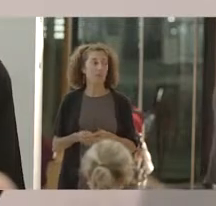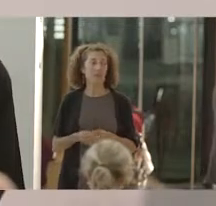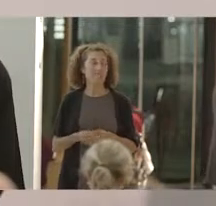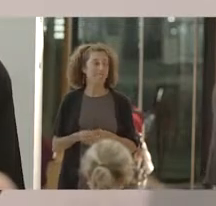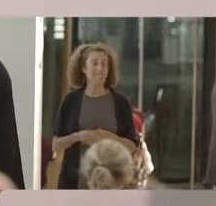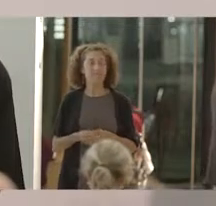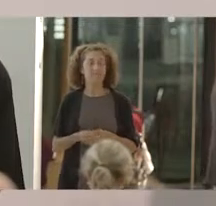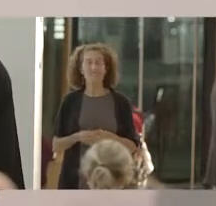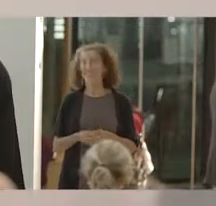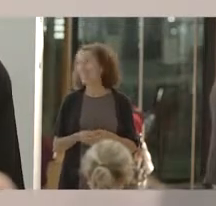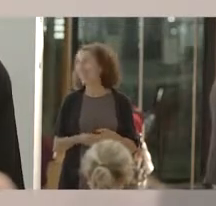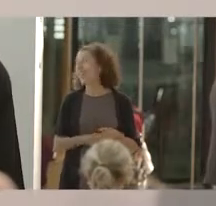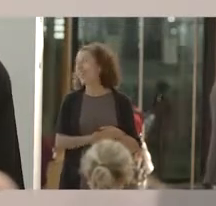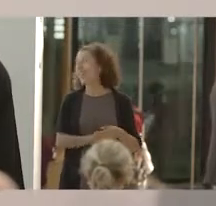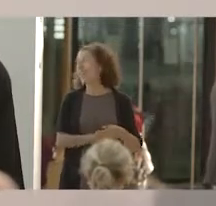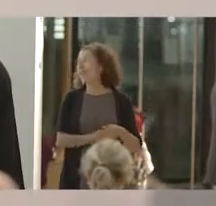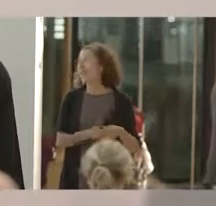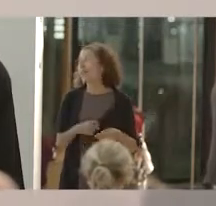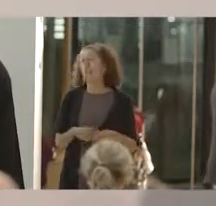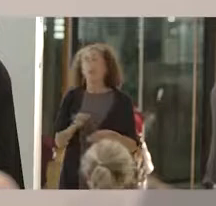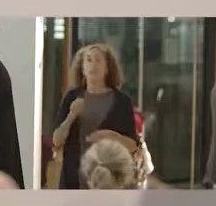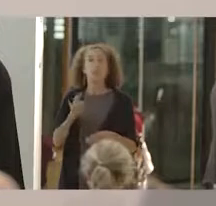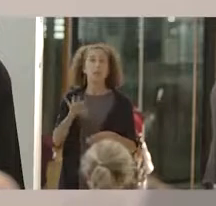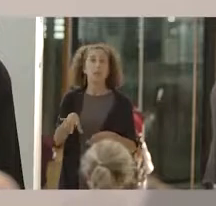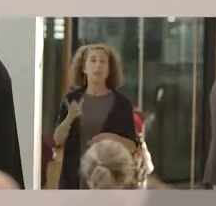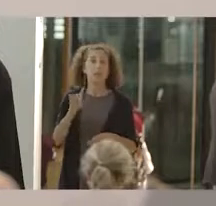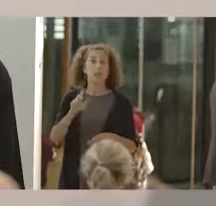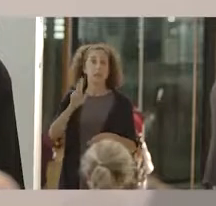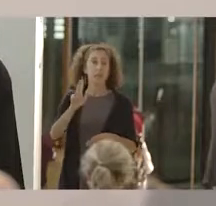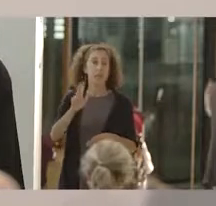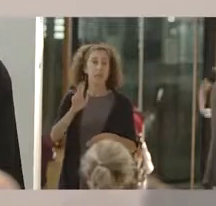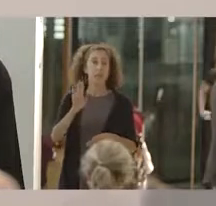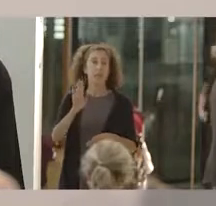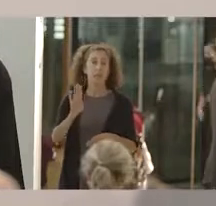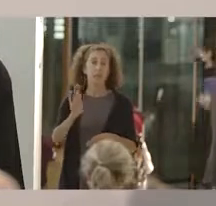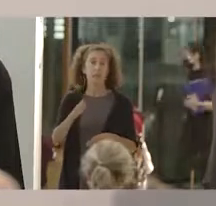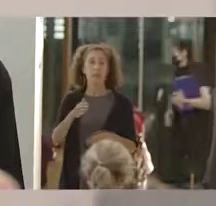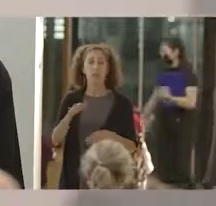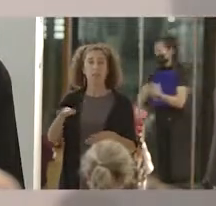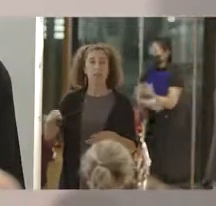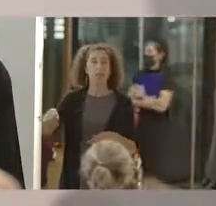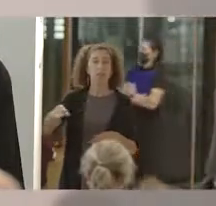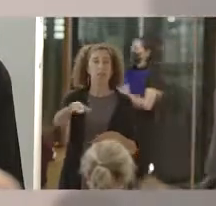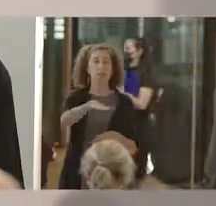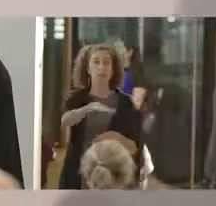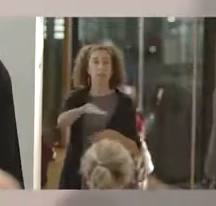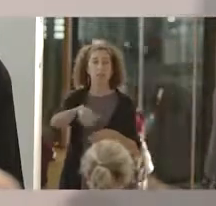I wouldn't refer. Yeah, if we would choose 3B, we would be elevating some of the park. We would